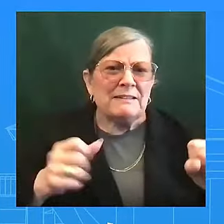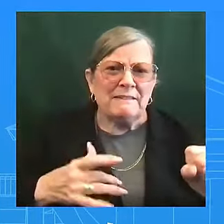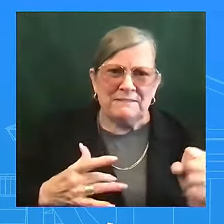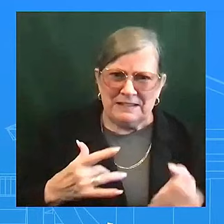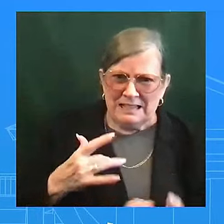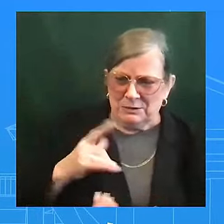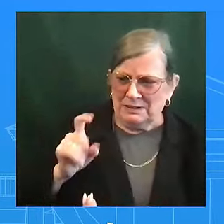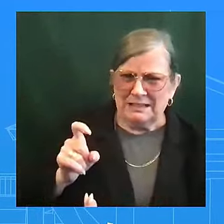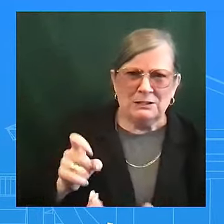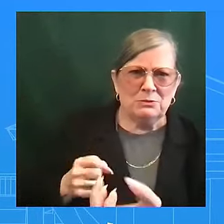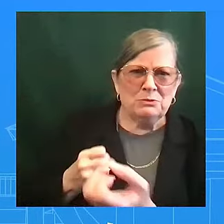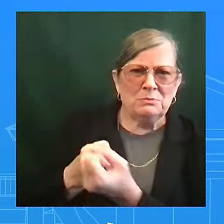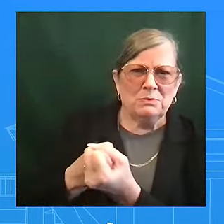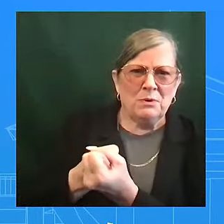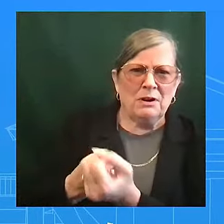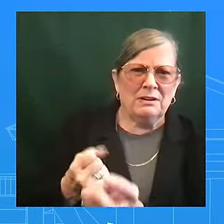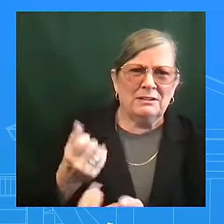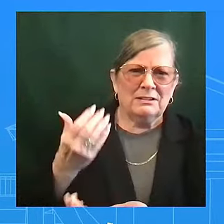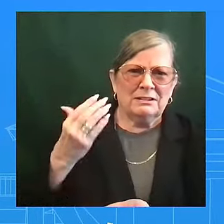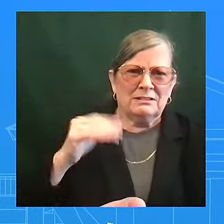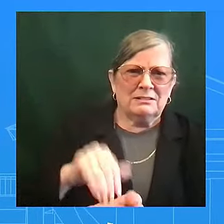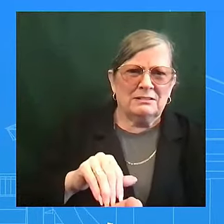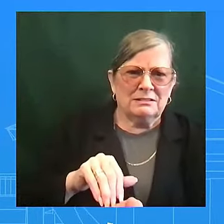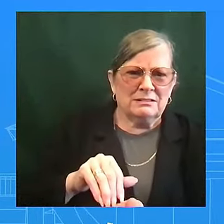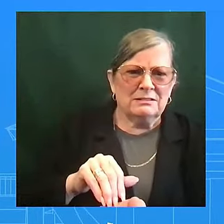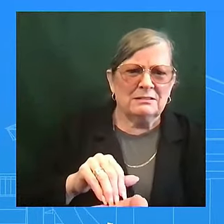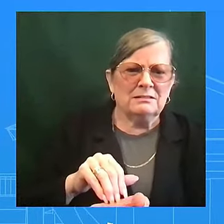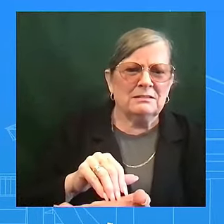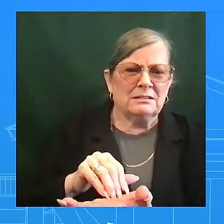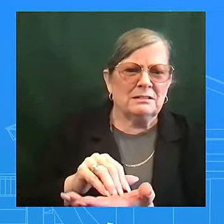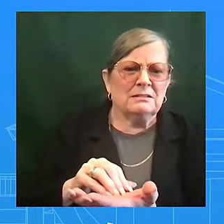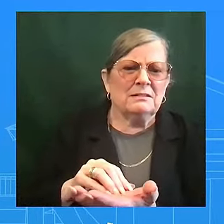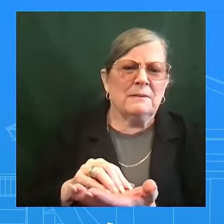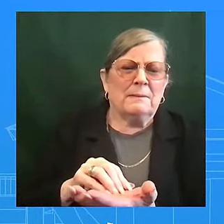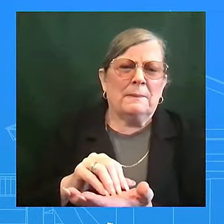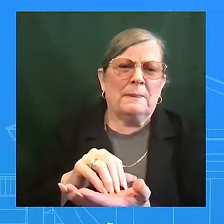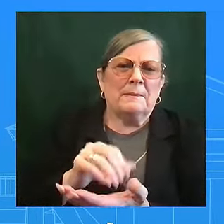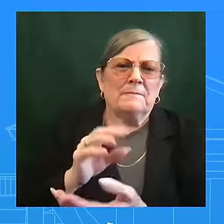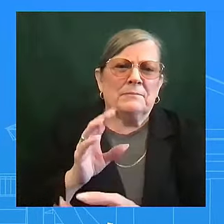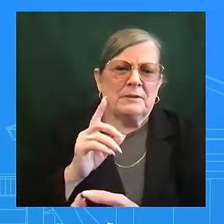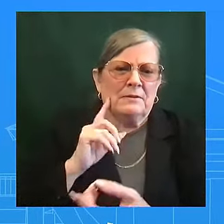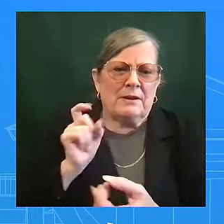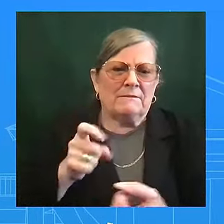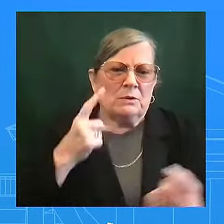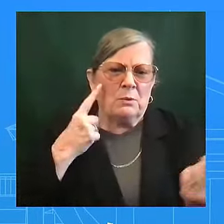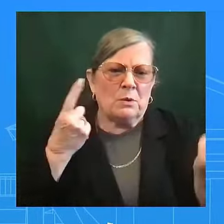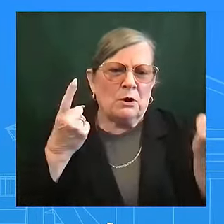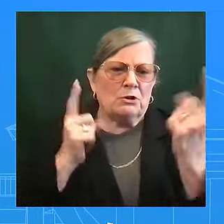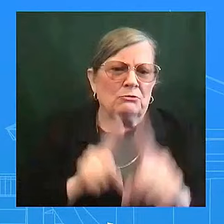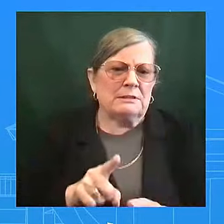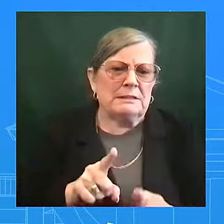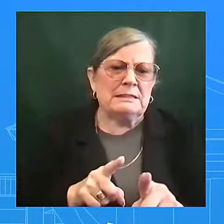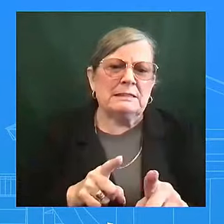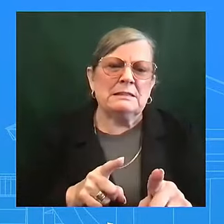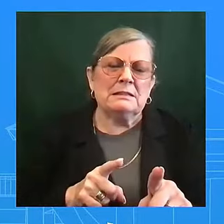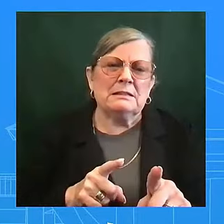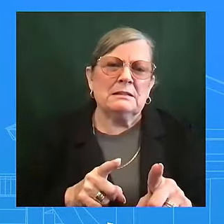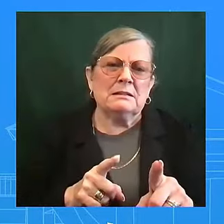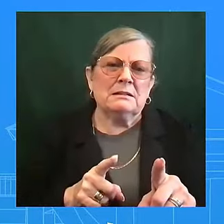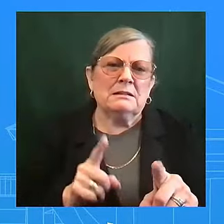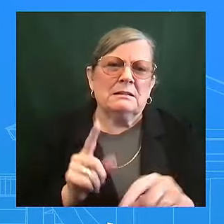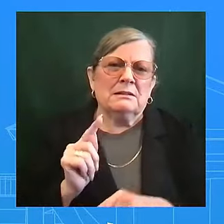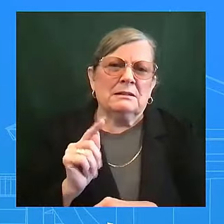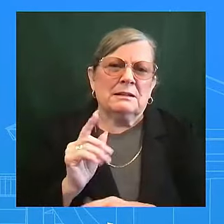More economic opportunity. The president wants to see that. And we're talking about the tax cuts for working people, fighting corporate